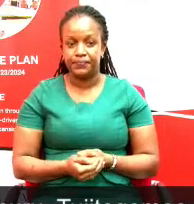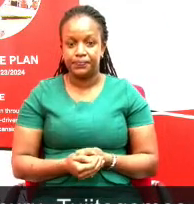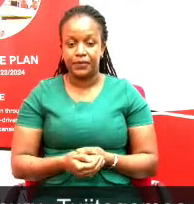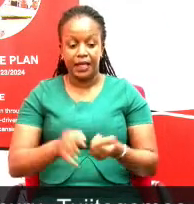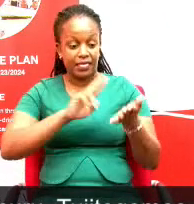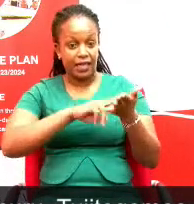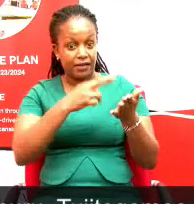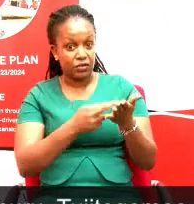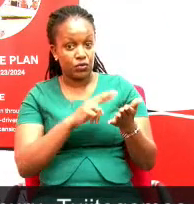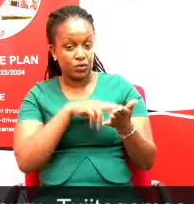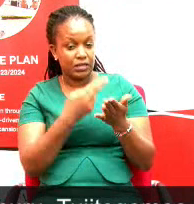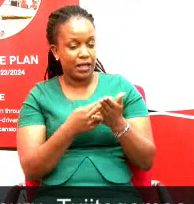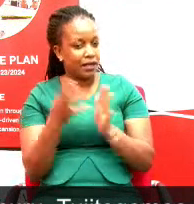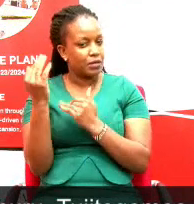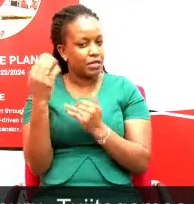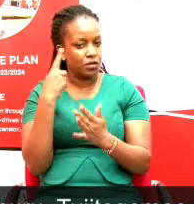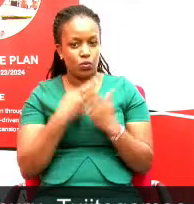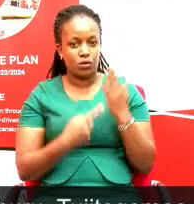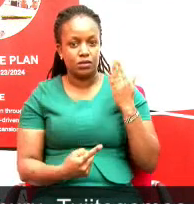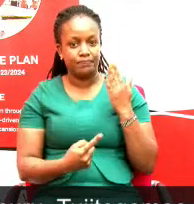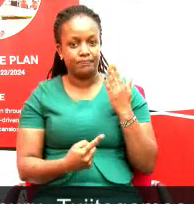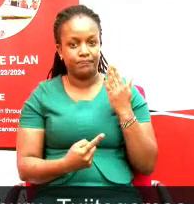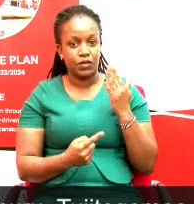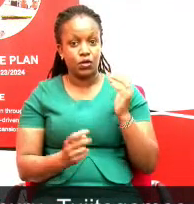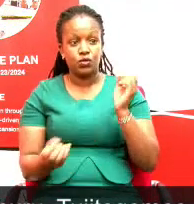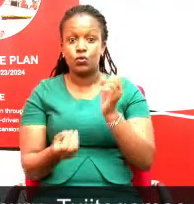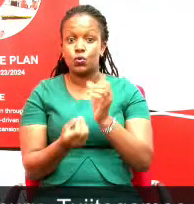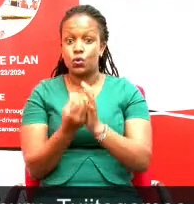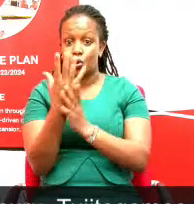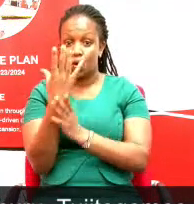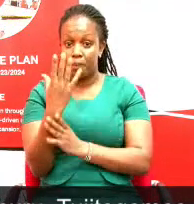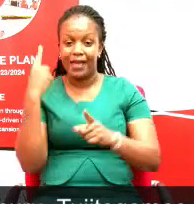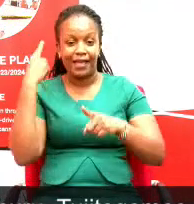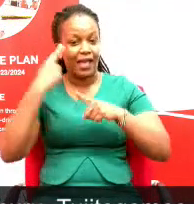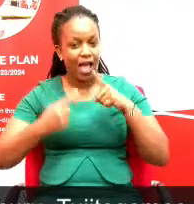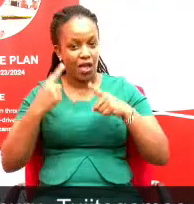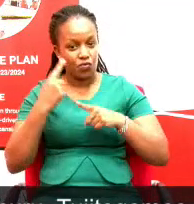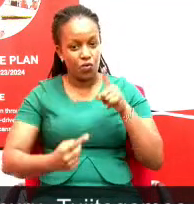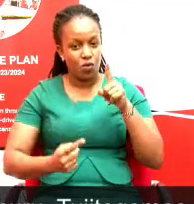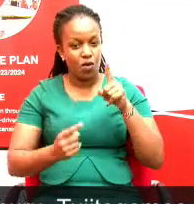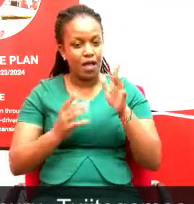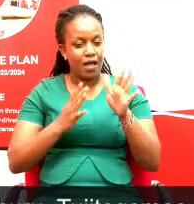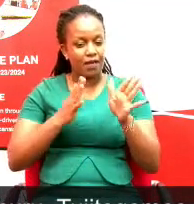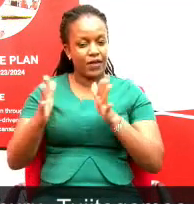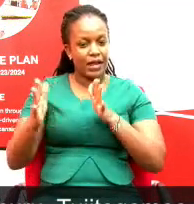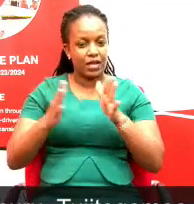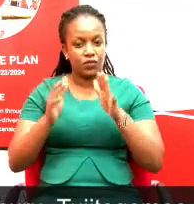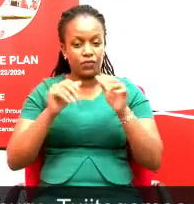The revenues are expected to grow by annual average of